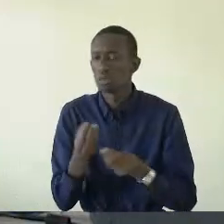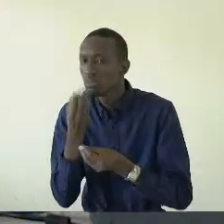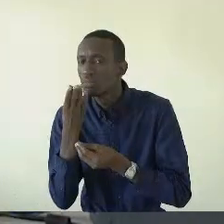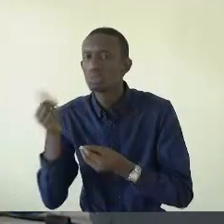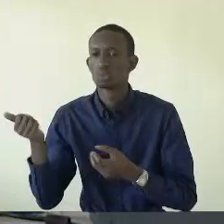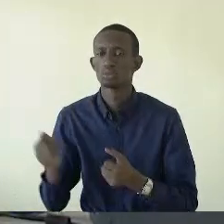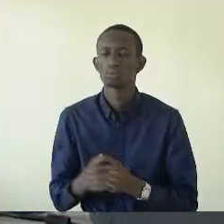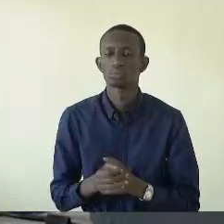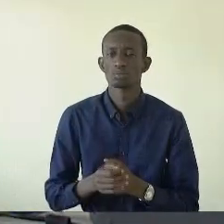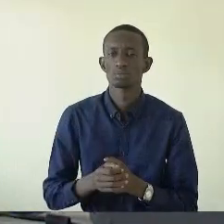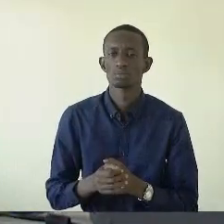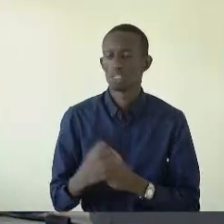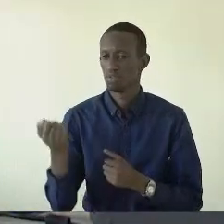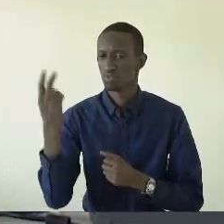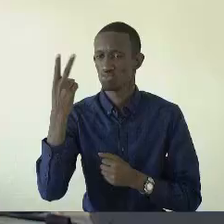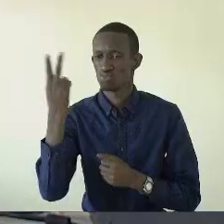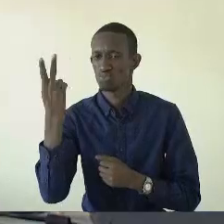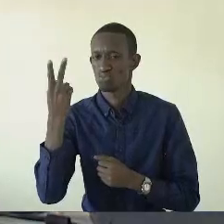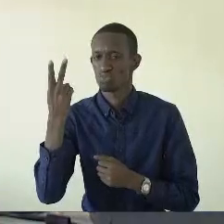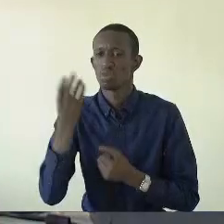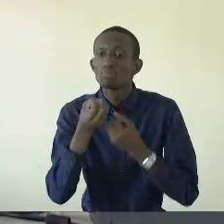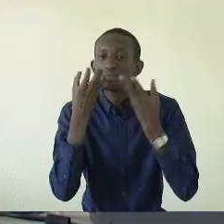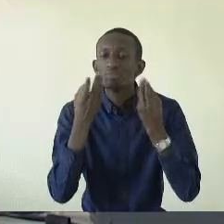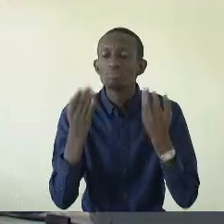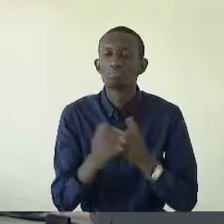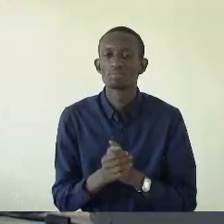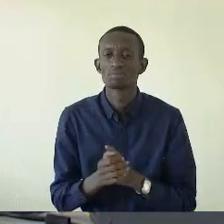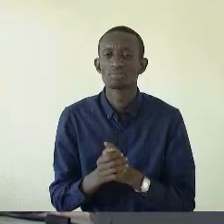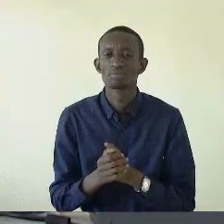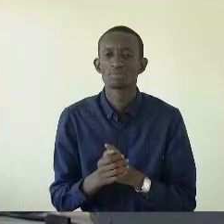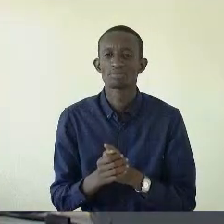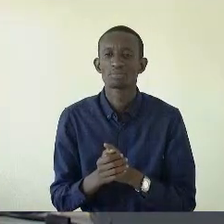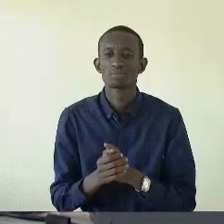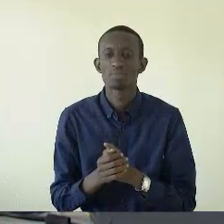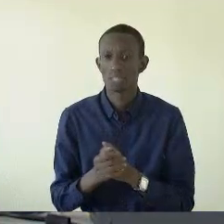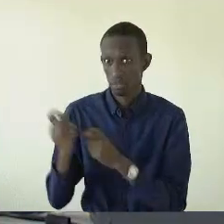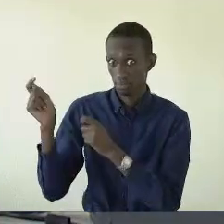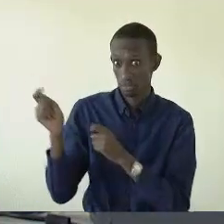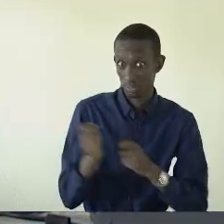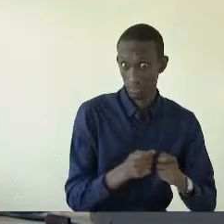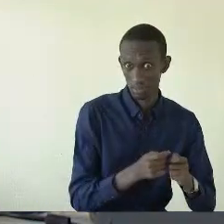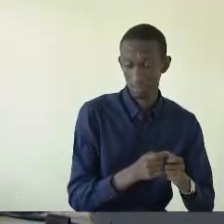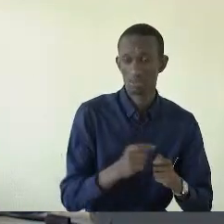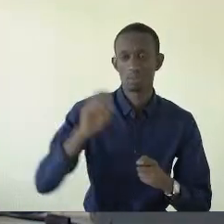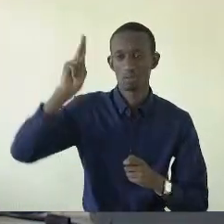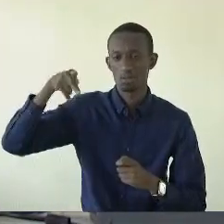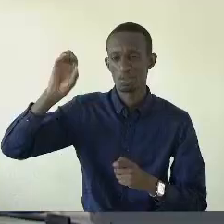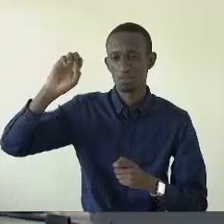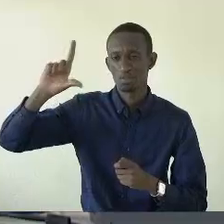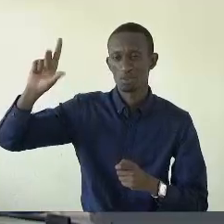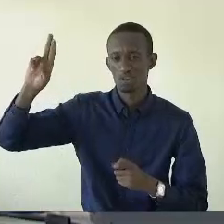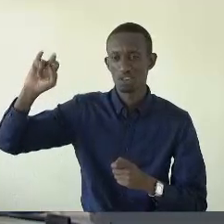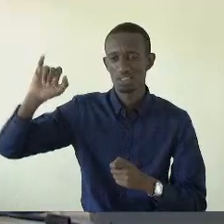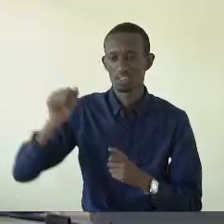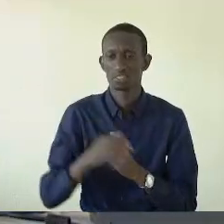flowers, of course, of the same species. The transfer of pollen grains from anther of this flower